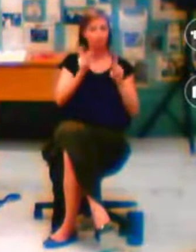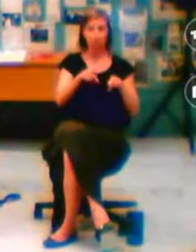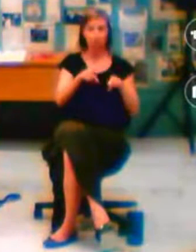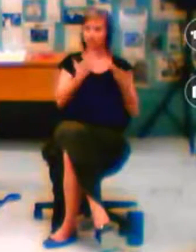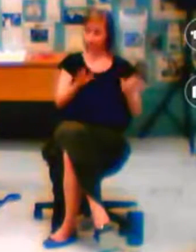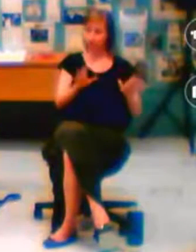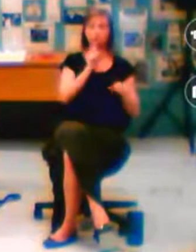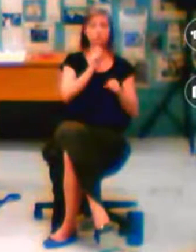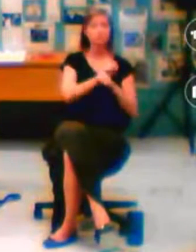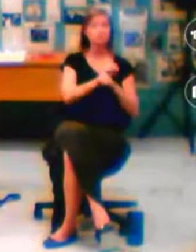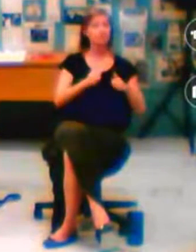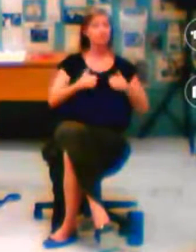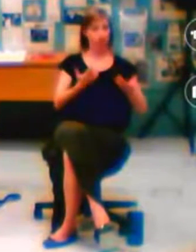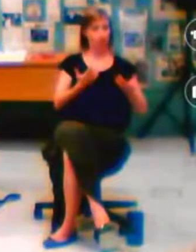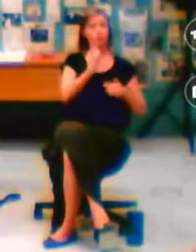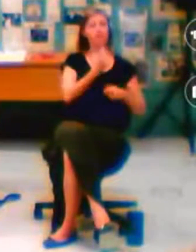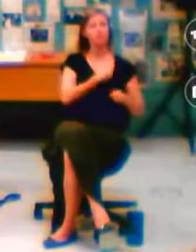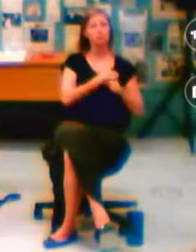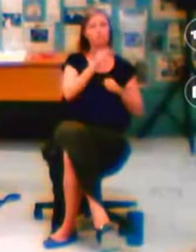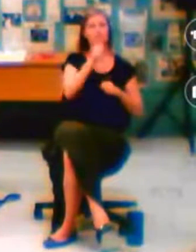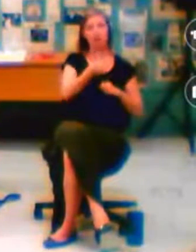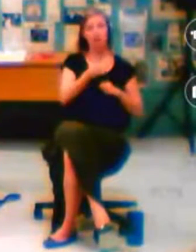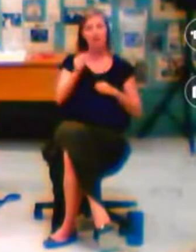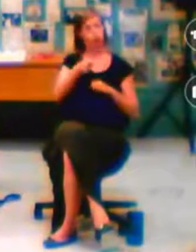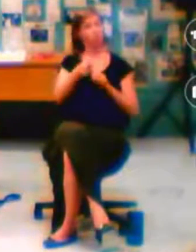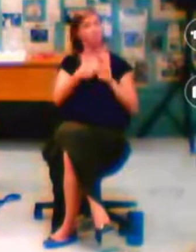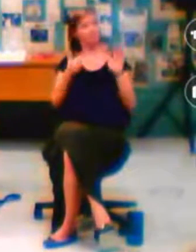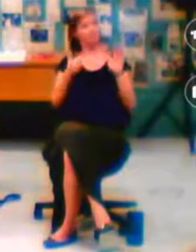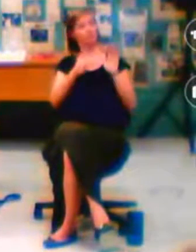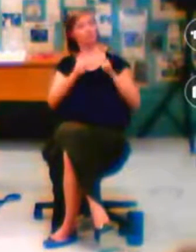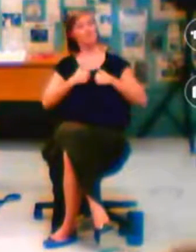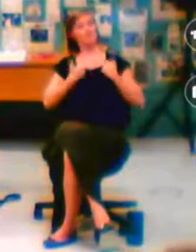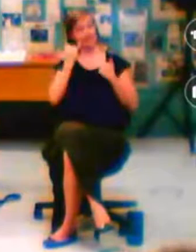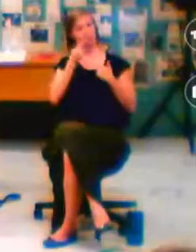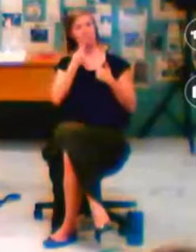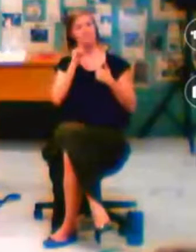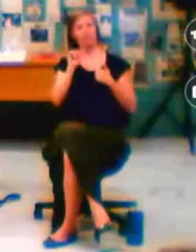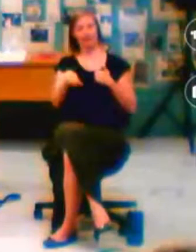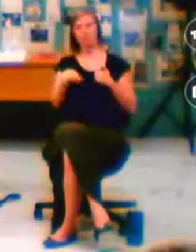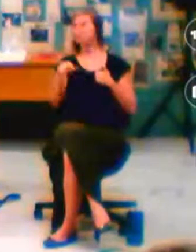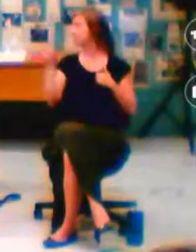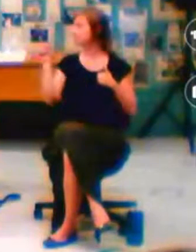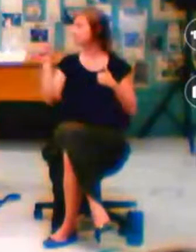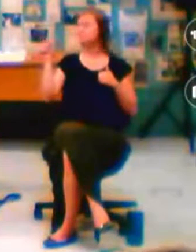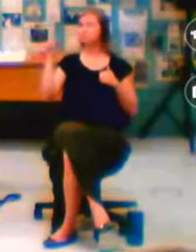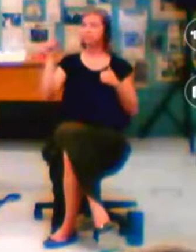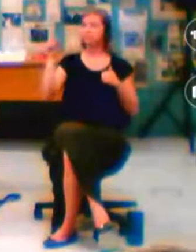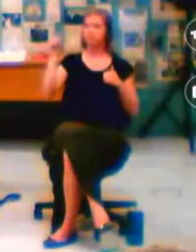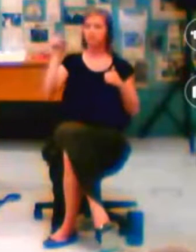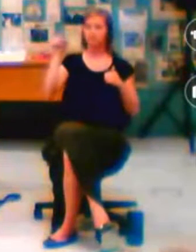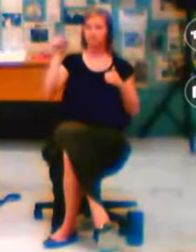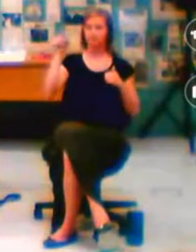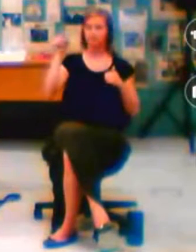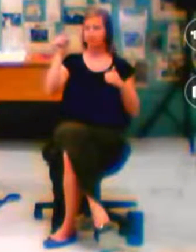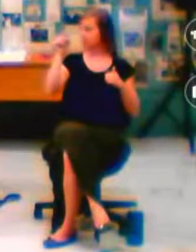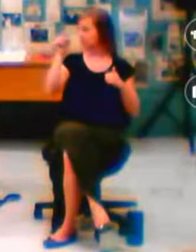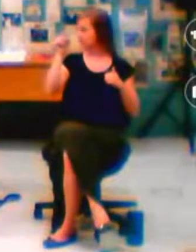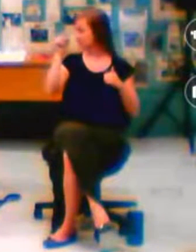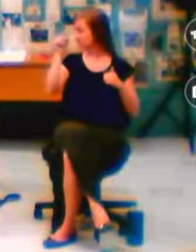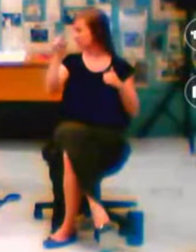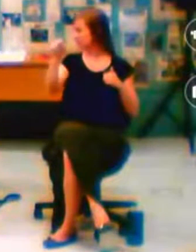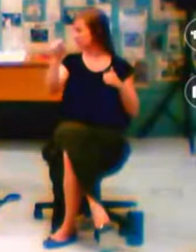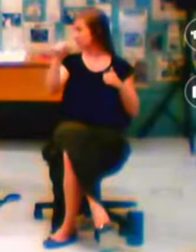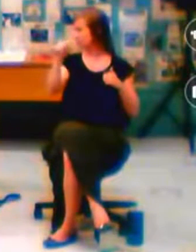be 18. And you have to have lived here for a year in order to vote on the tax increase. There's no way to determine if somebody's been here for a